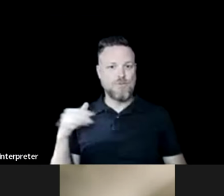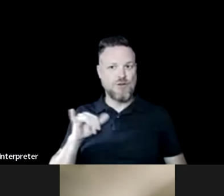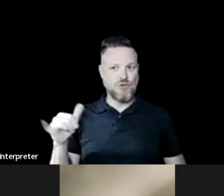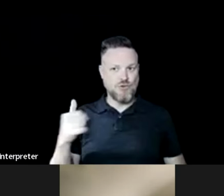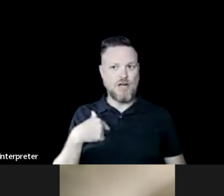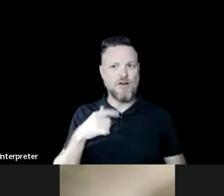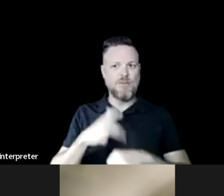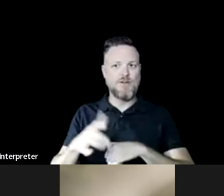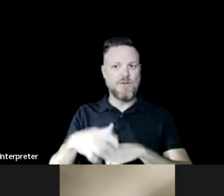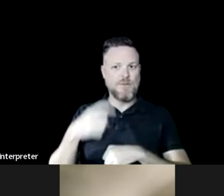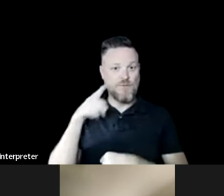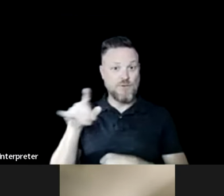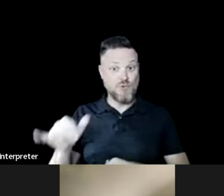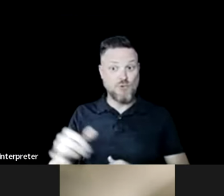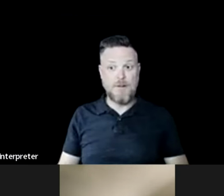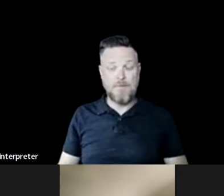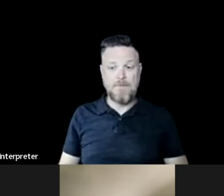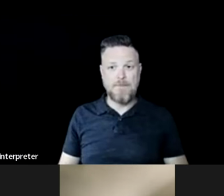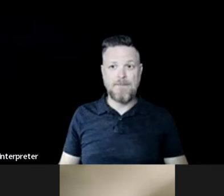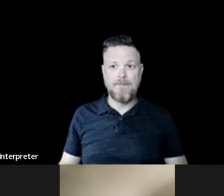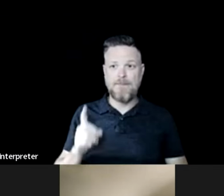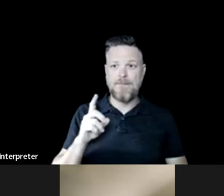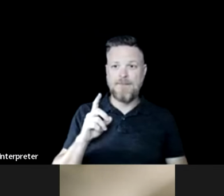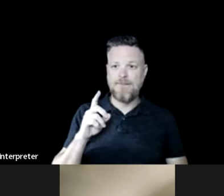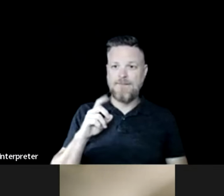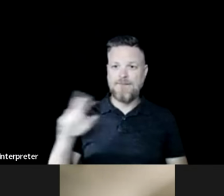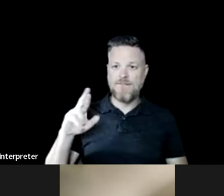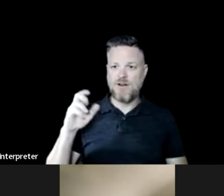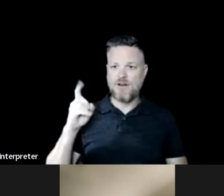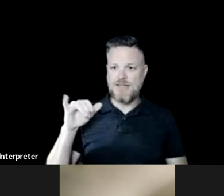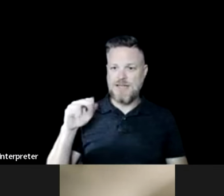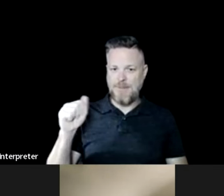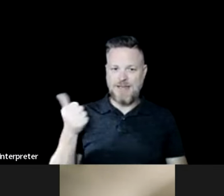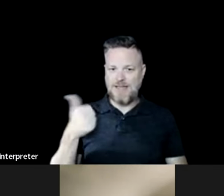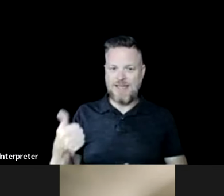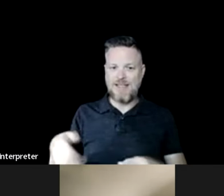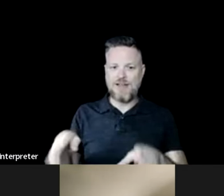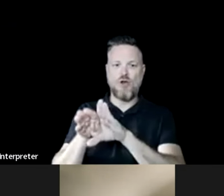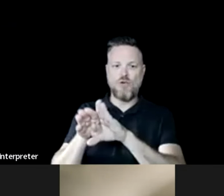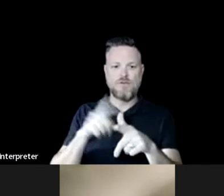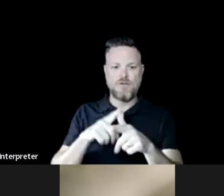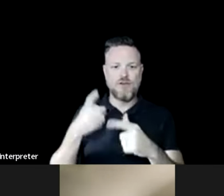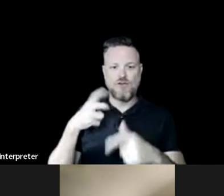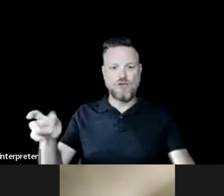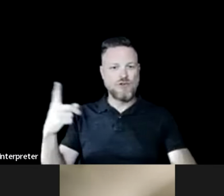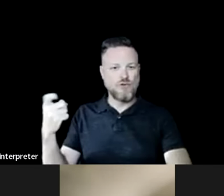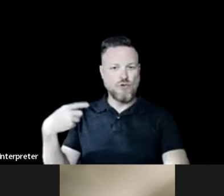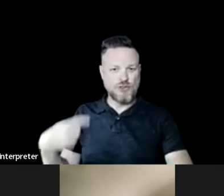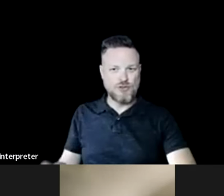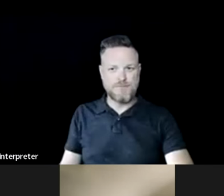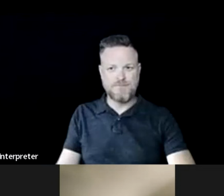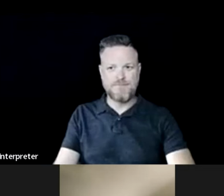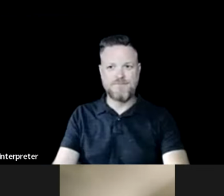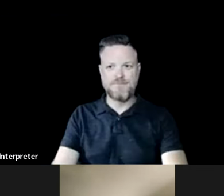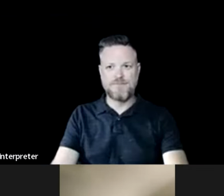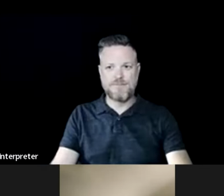myself available. So Dr. Jimena, did you want to do your sort of closing announcements, and then we'll transition to questions and discussion?